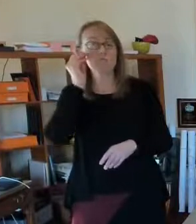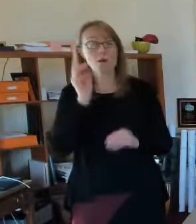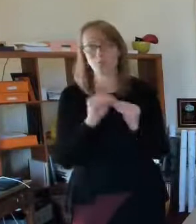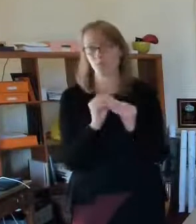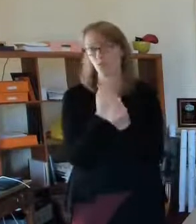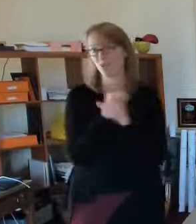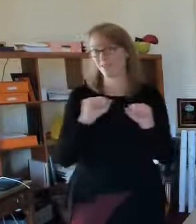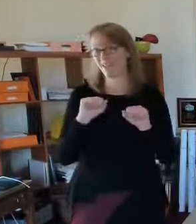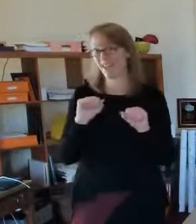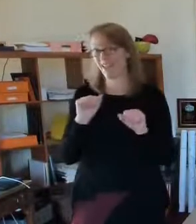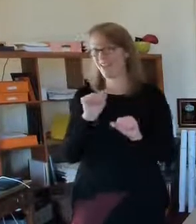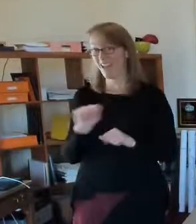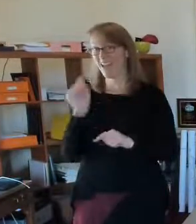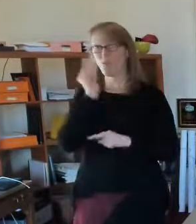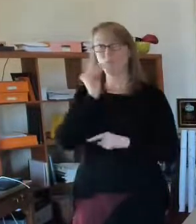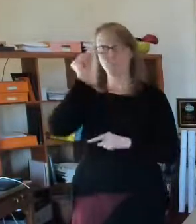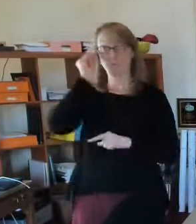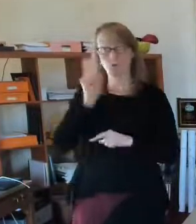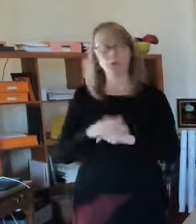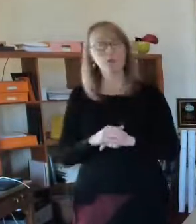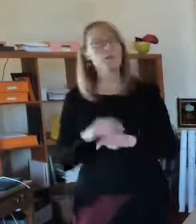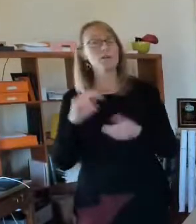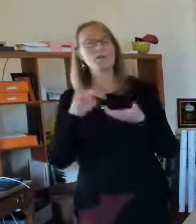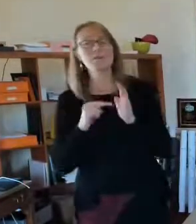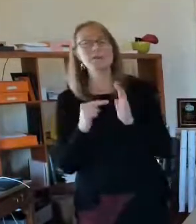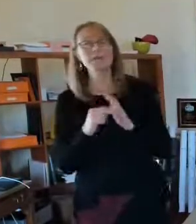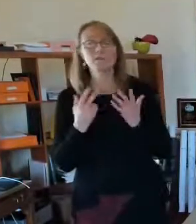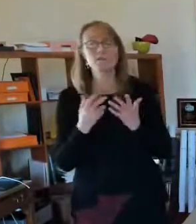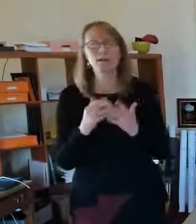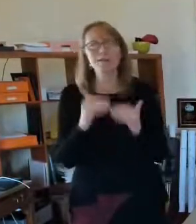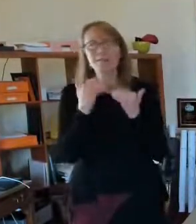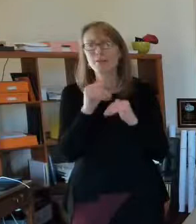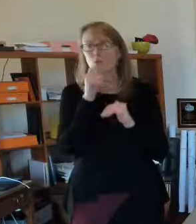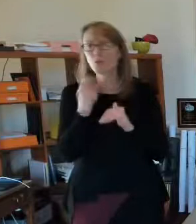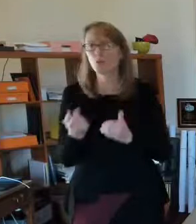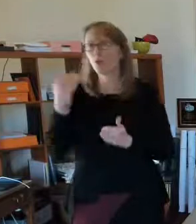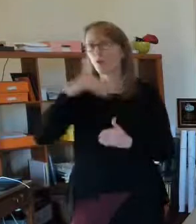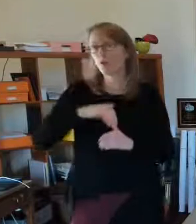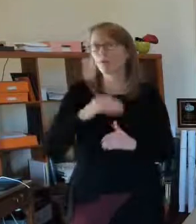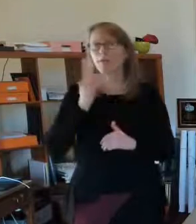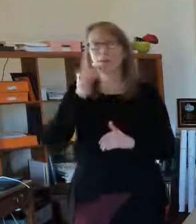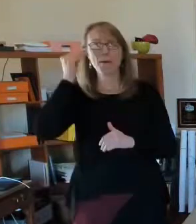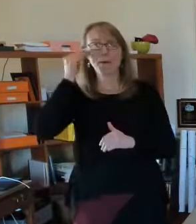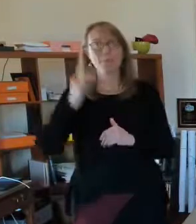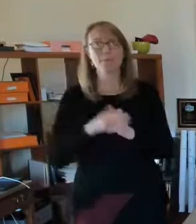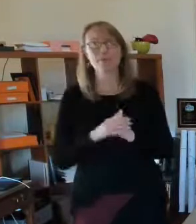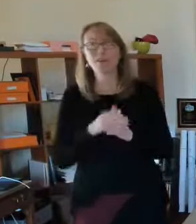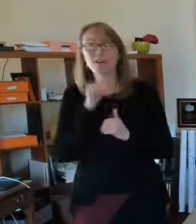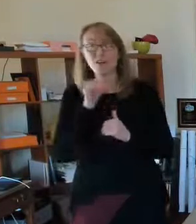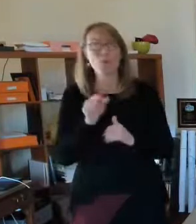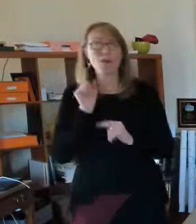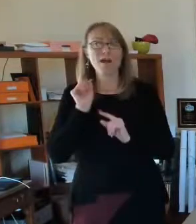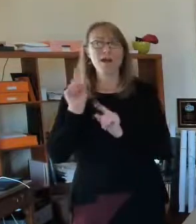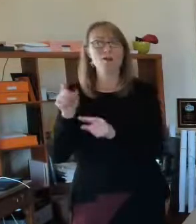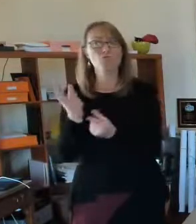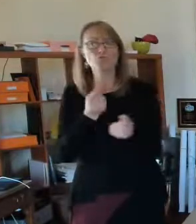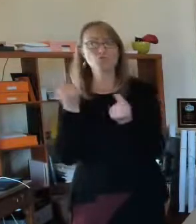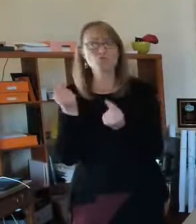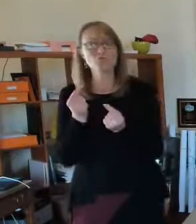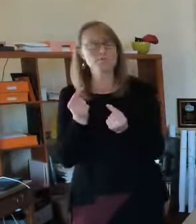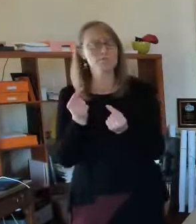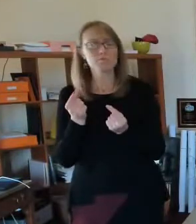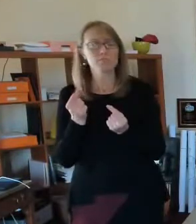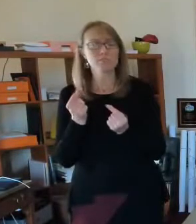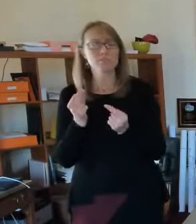stay home when you can. We know you have to go to work. We know you can't stay home all the time. But